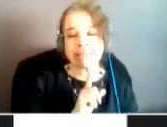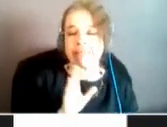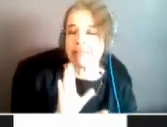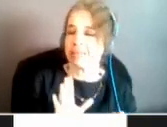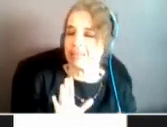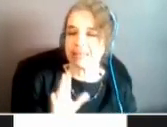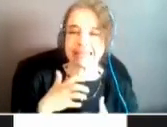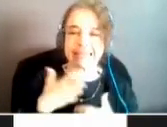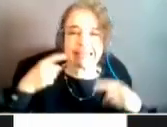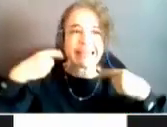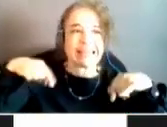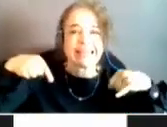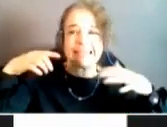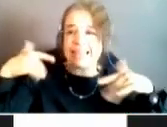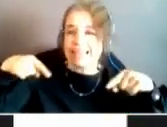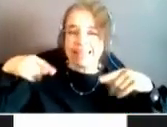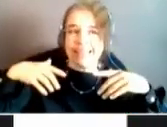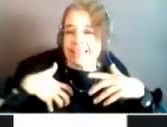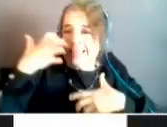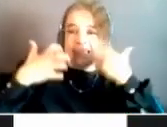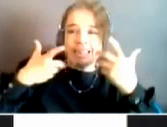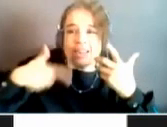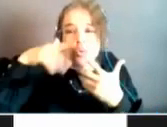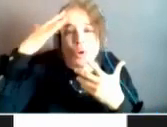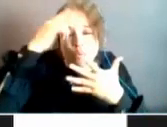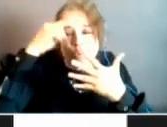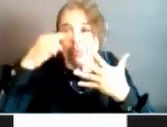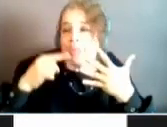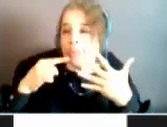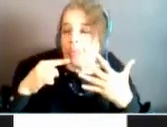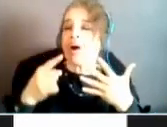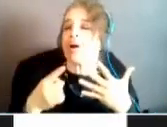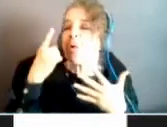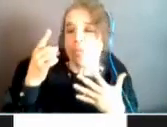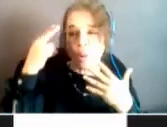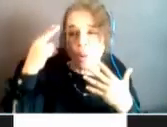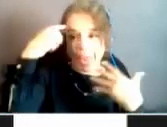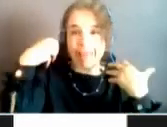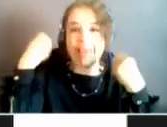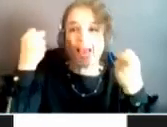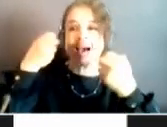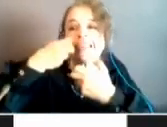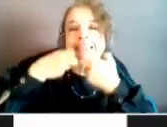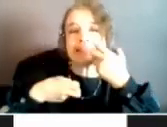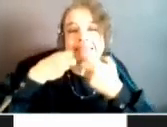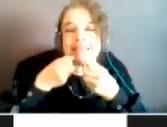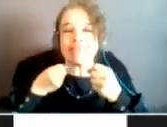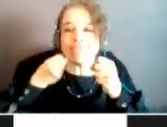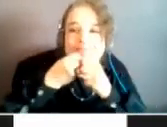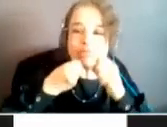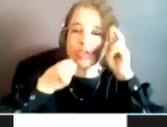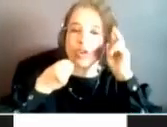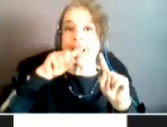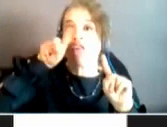you know, anxious, and anxiety, as you all know, is one of the mental health issues that is plaguing